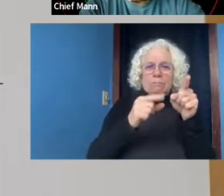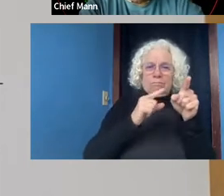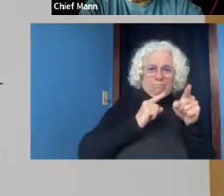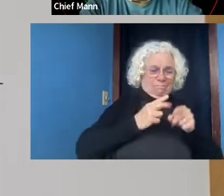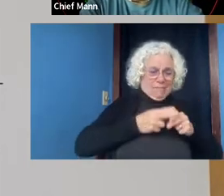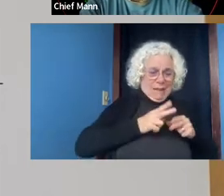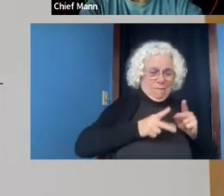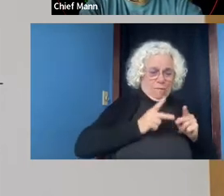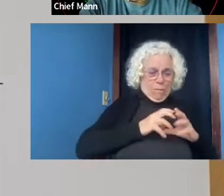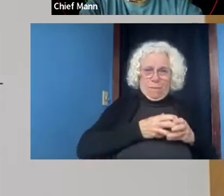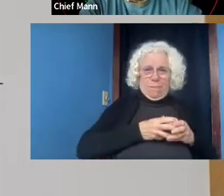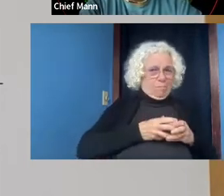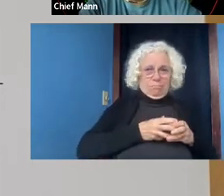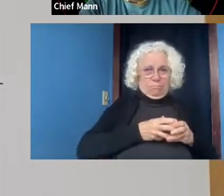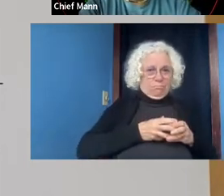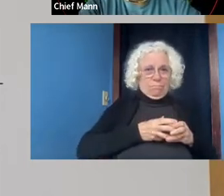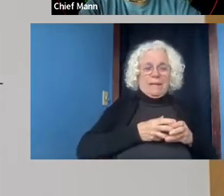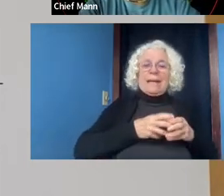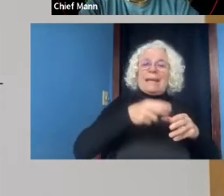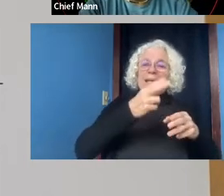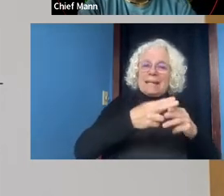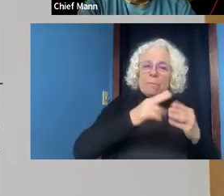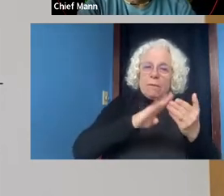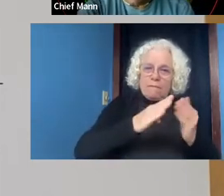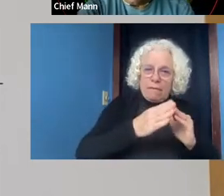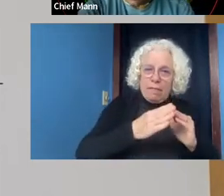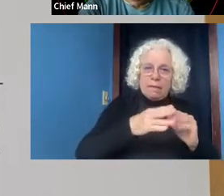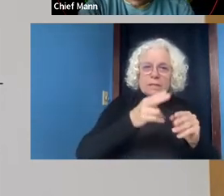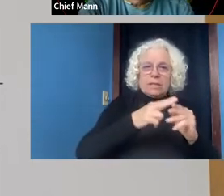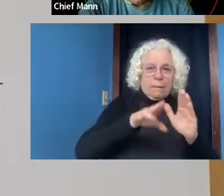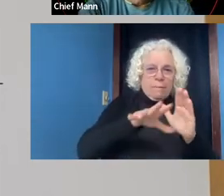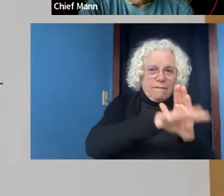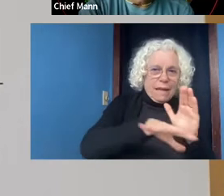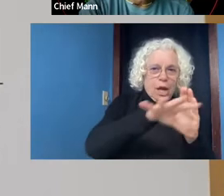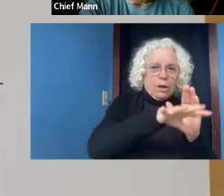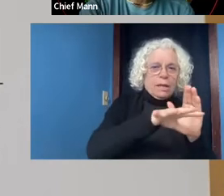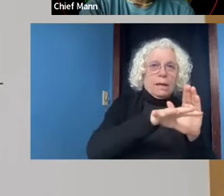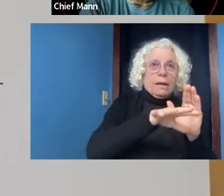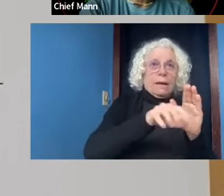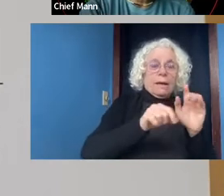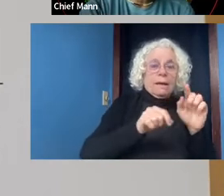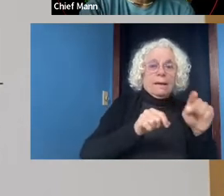names, those are town names, those are village names that then became